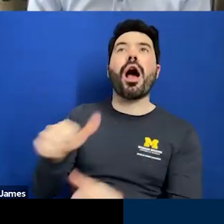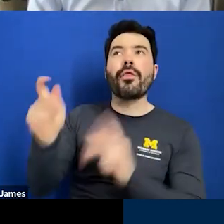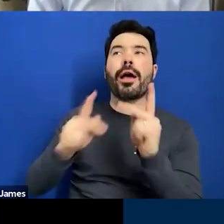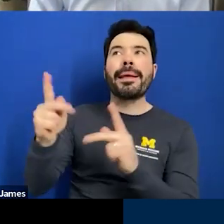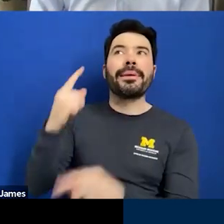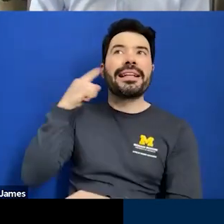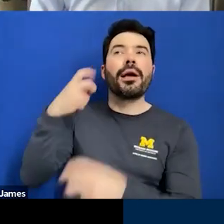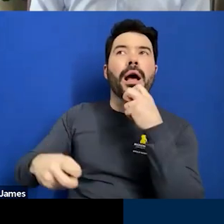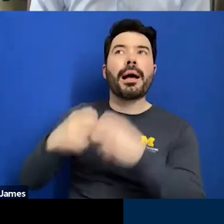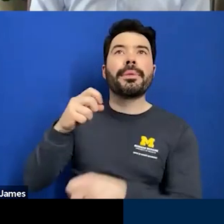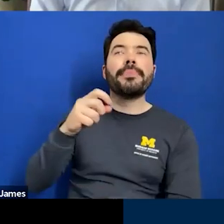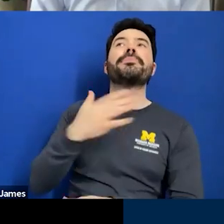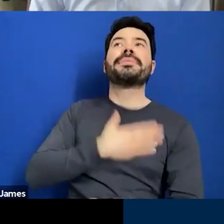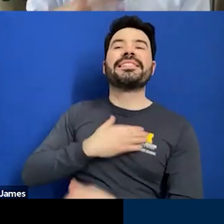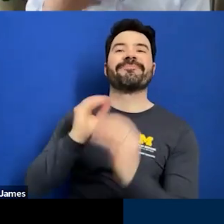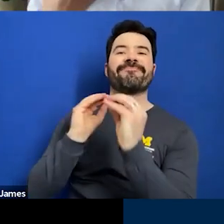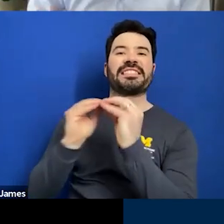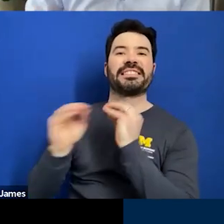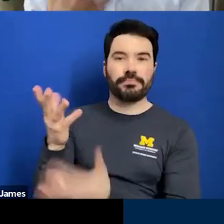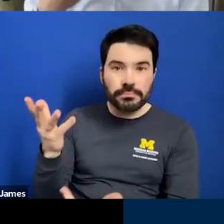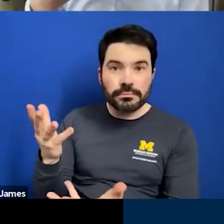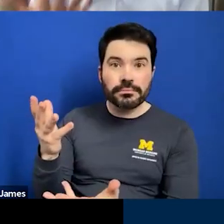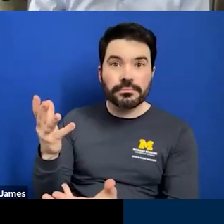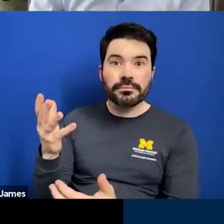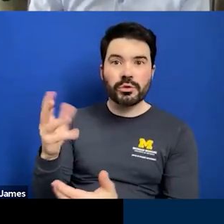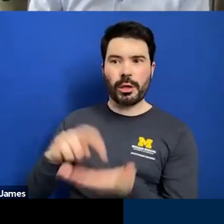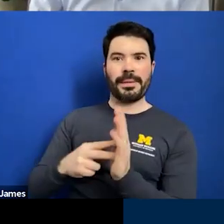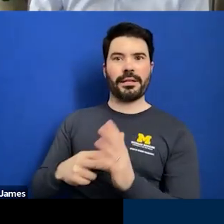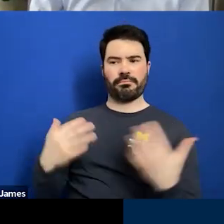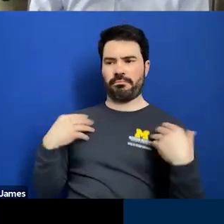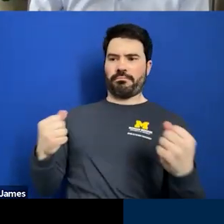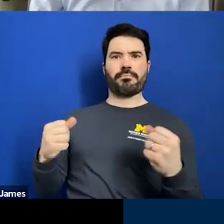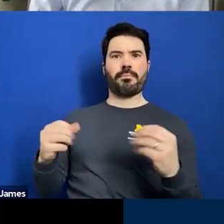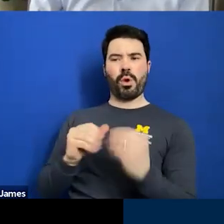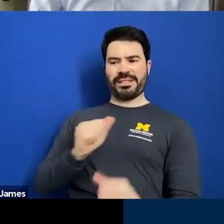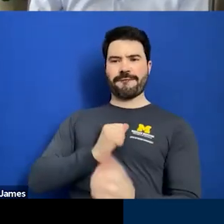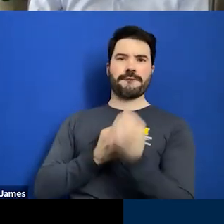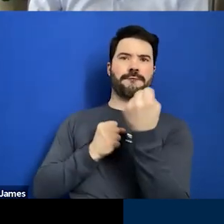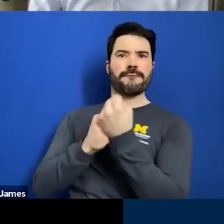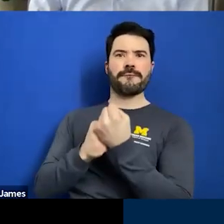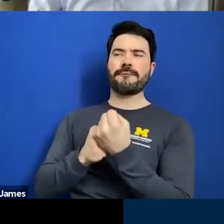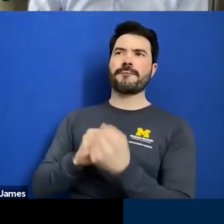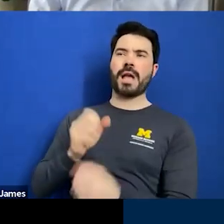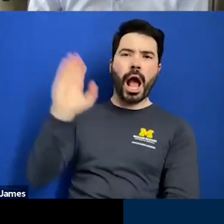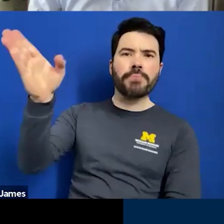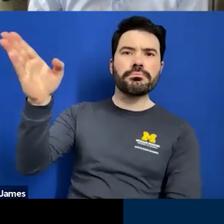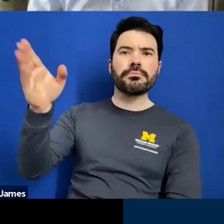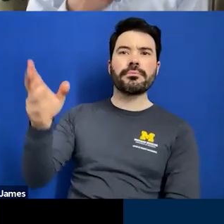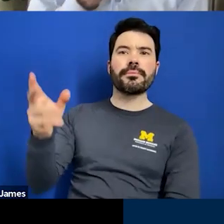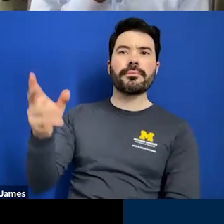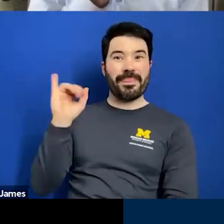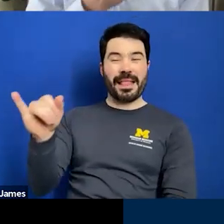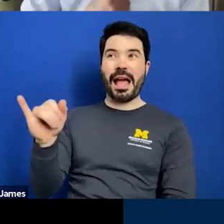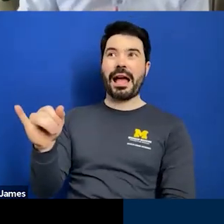this? So being able to advocate for yourself and recover from misconnections is really